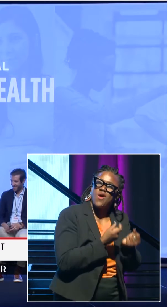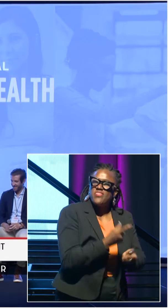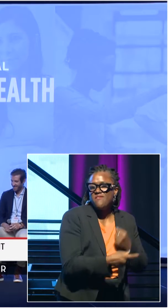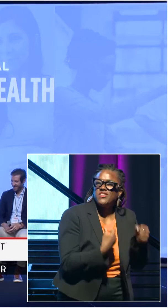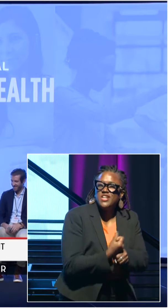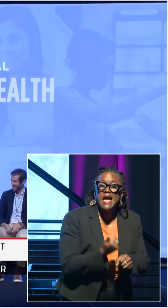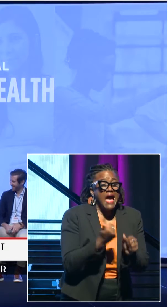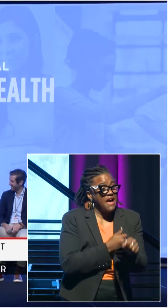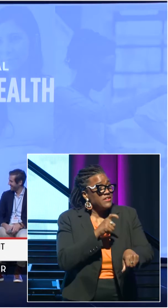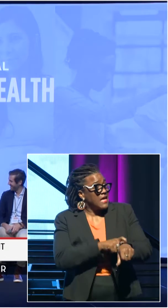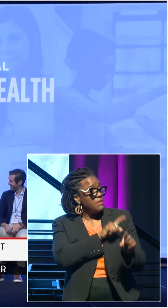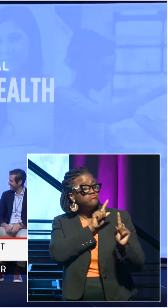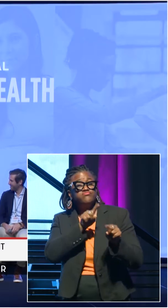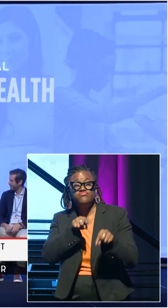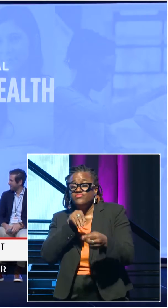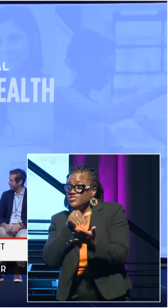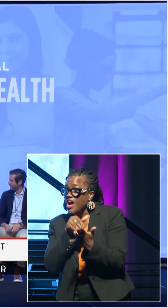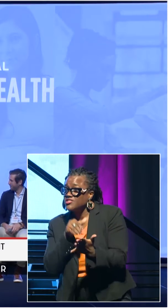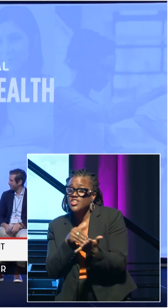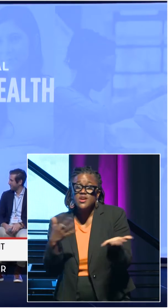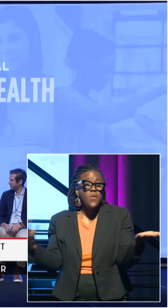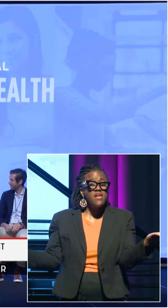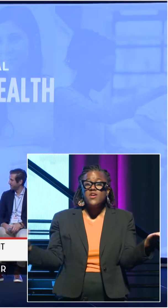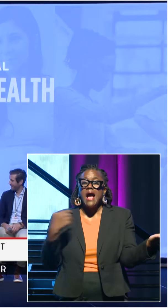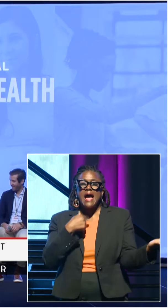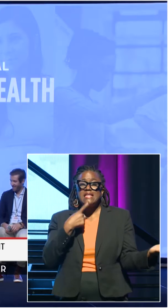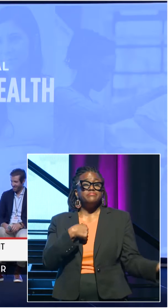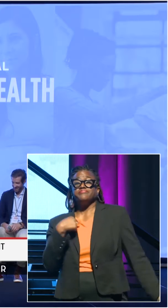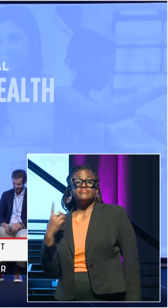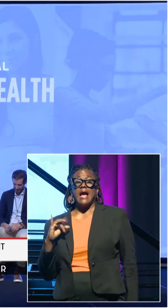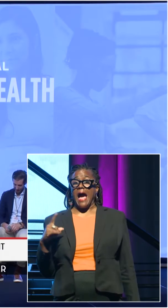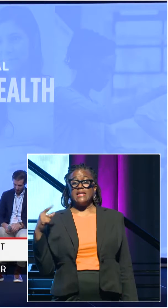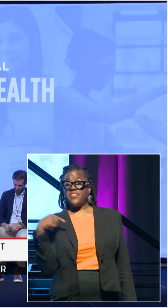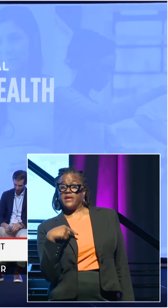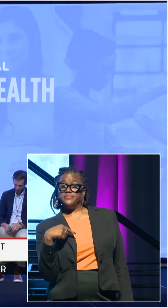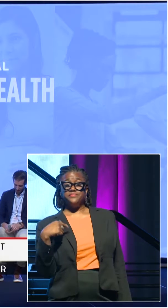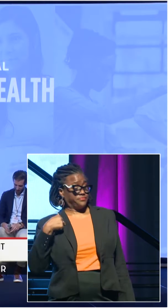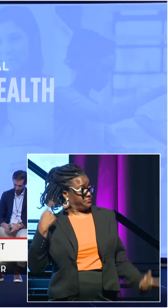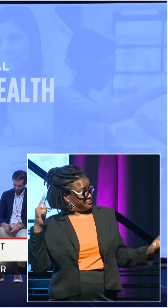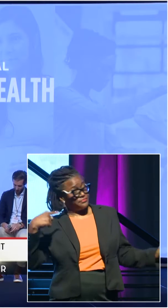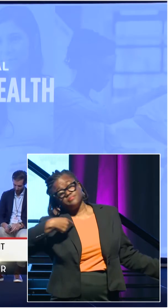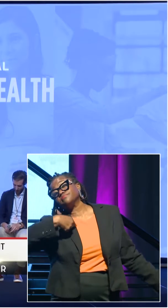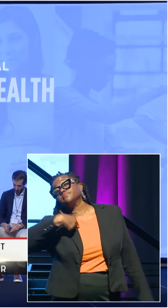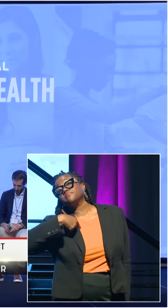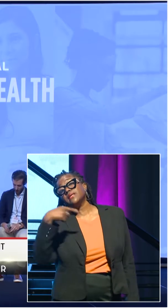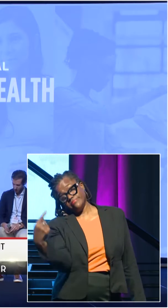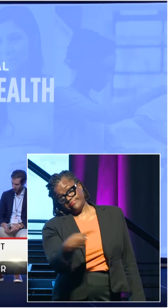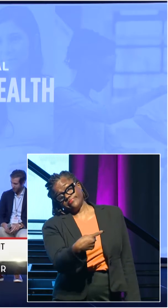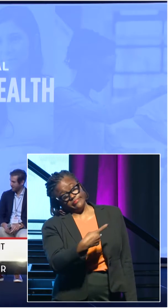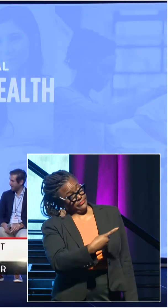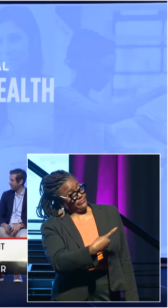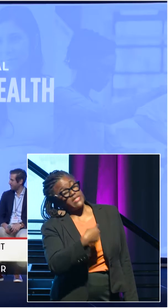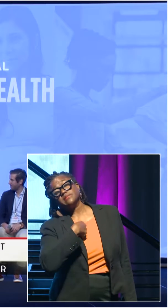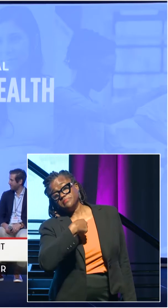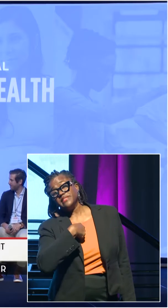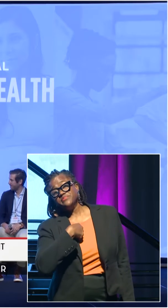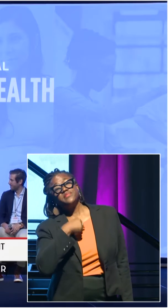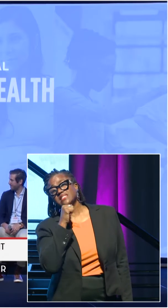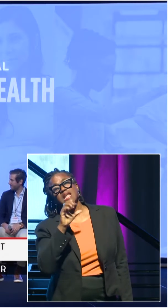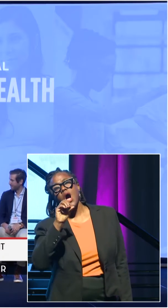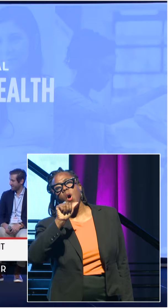Every time they went to the doctor and gained a pound, I was like, I did that. That's me right there. That's not oatmeal, that's